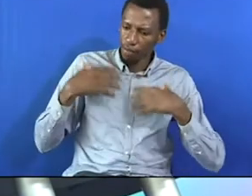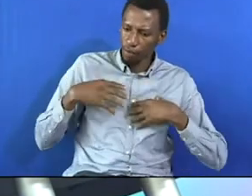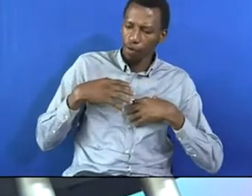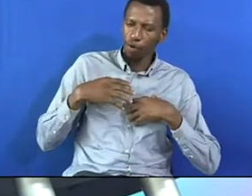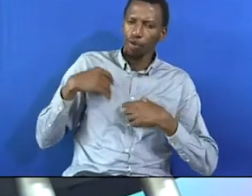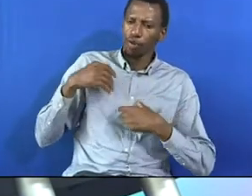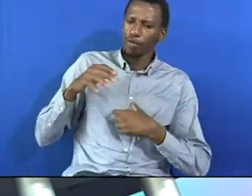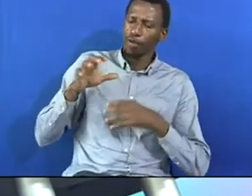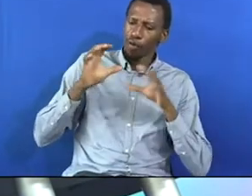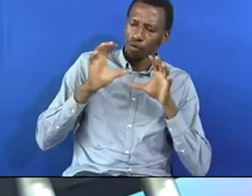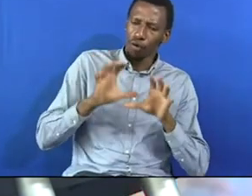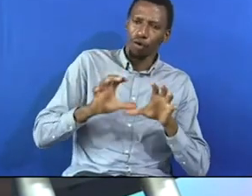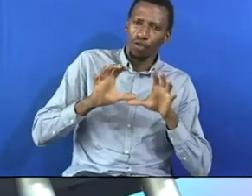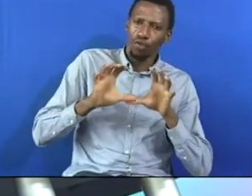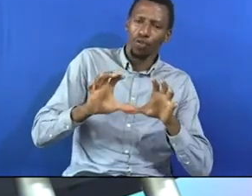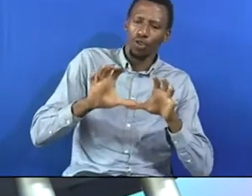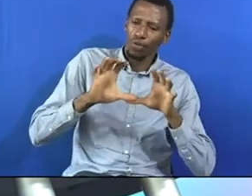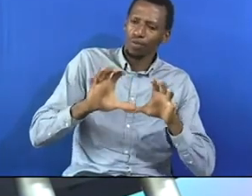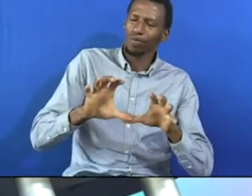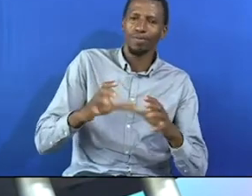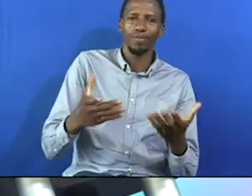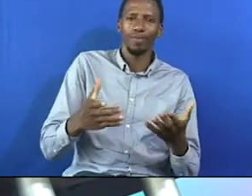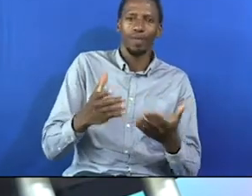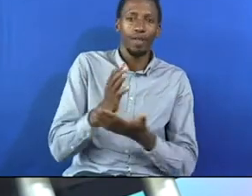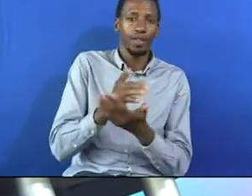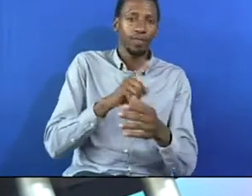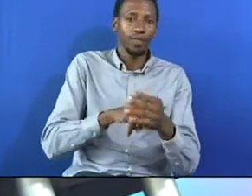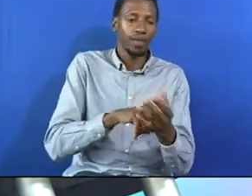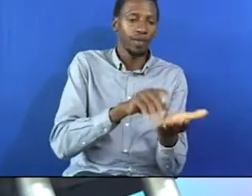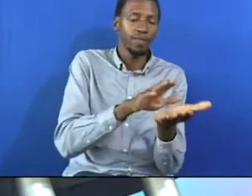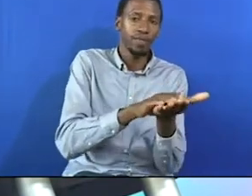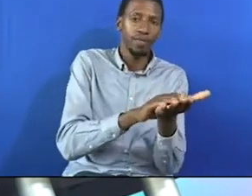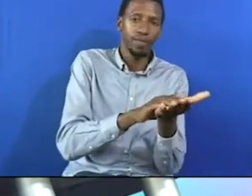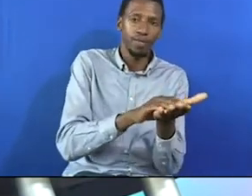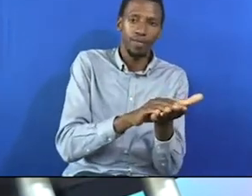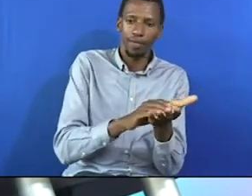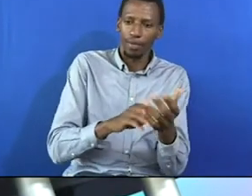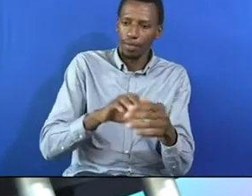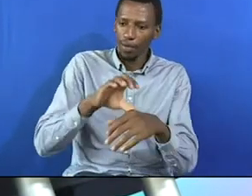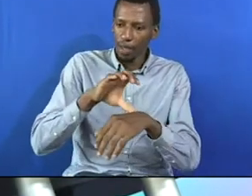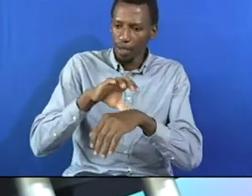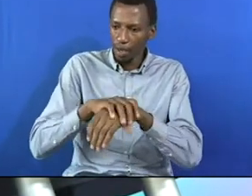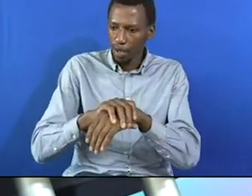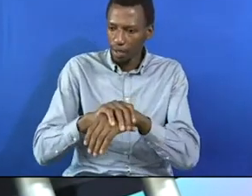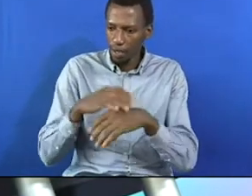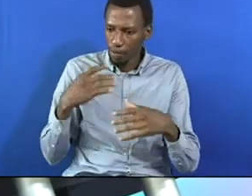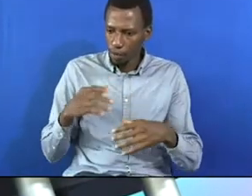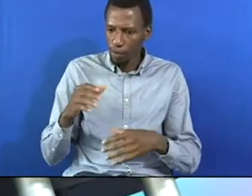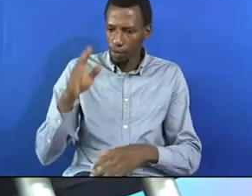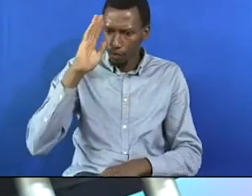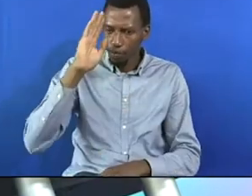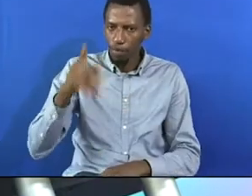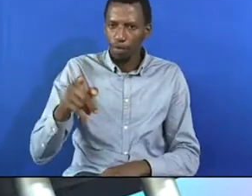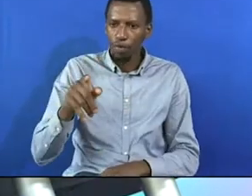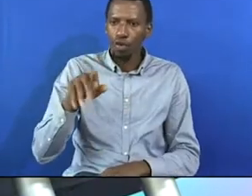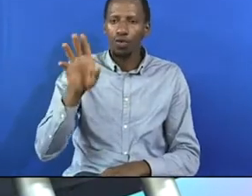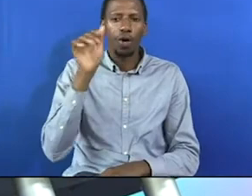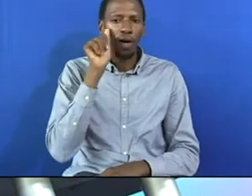pressure. They even start suggesting people. You find people greeting you. Your aunt gave me your number. Hi.